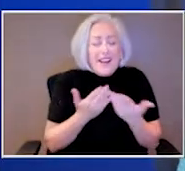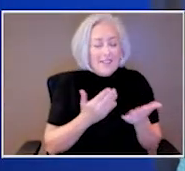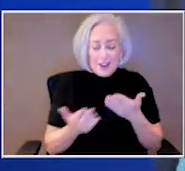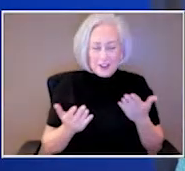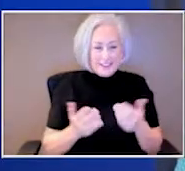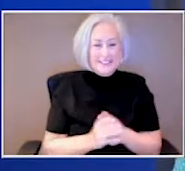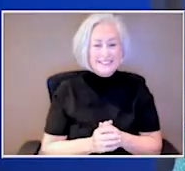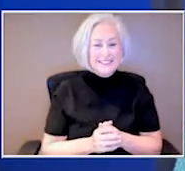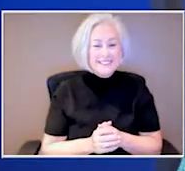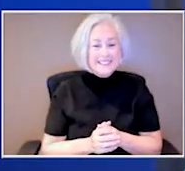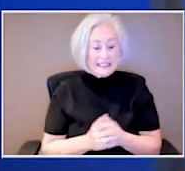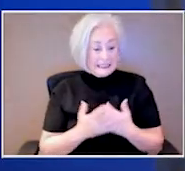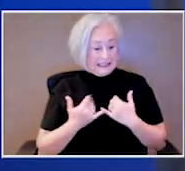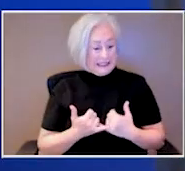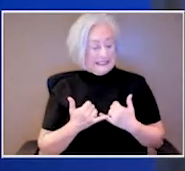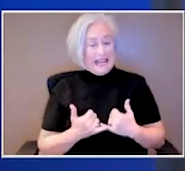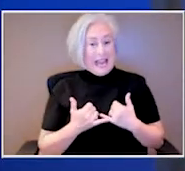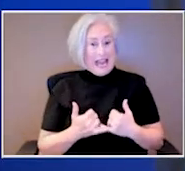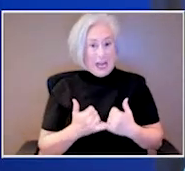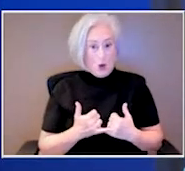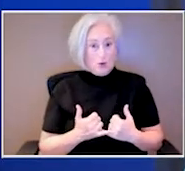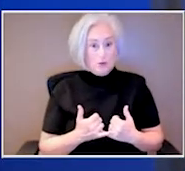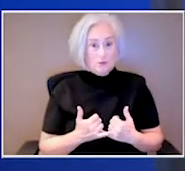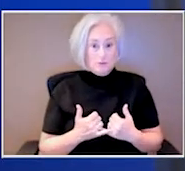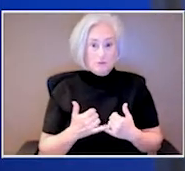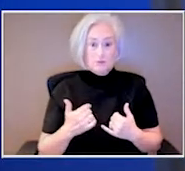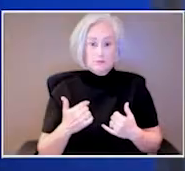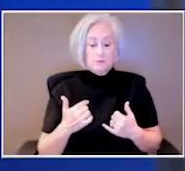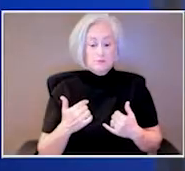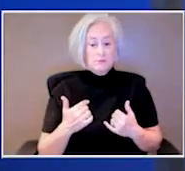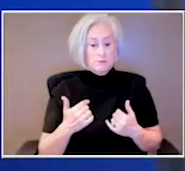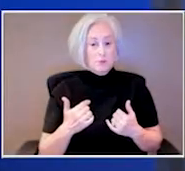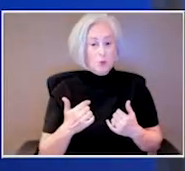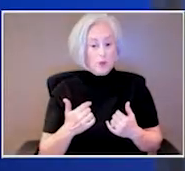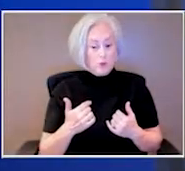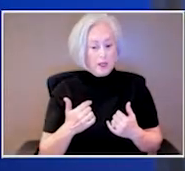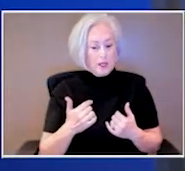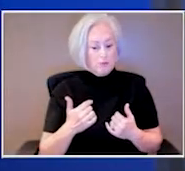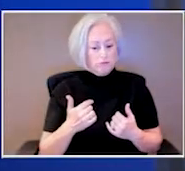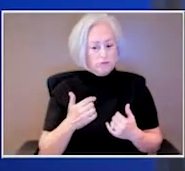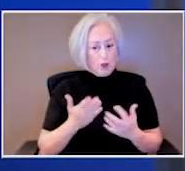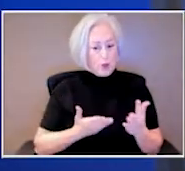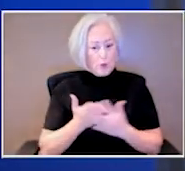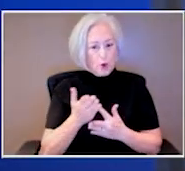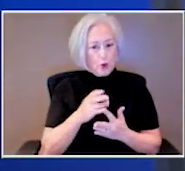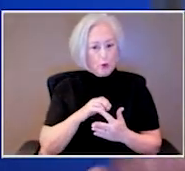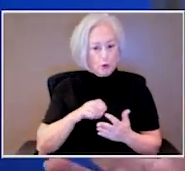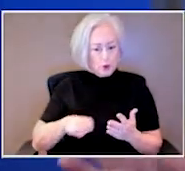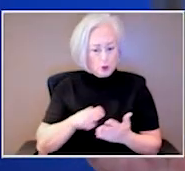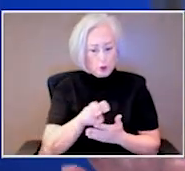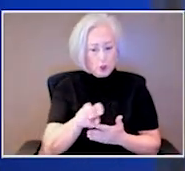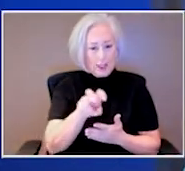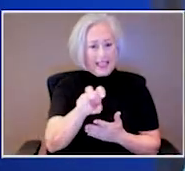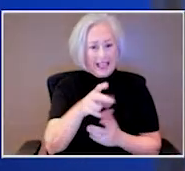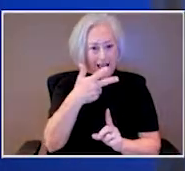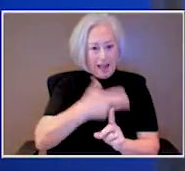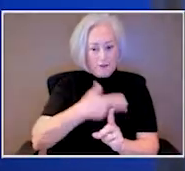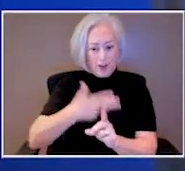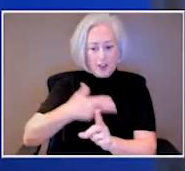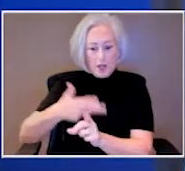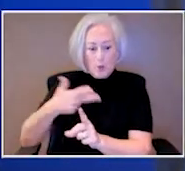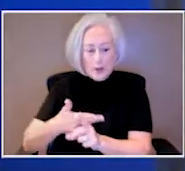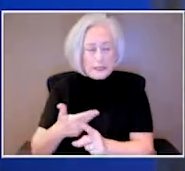now, originally when we were going down through this journey, it was every 3 months. And so you kind of had that 90-day